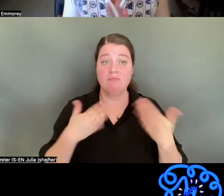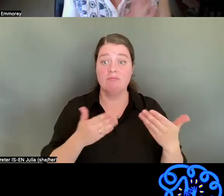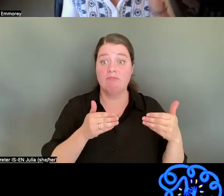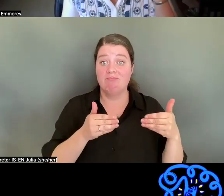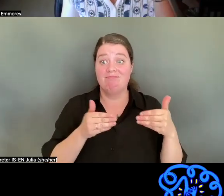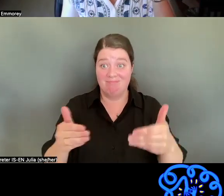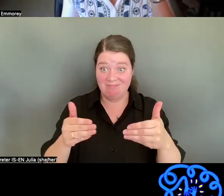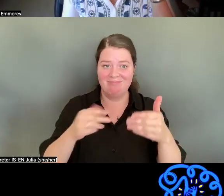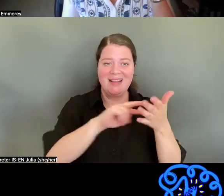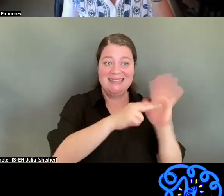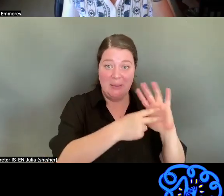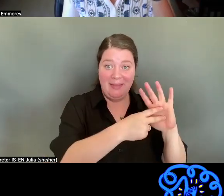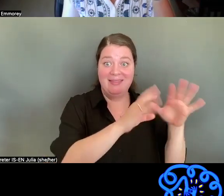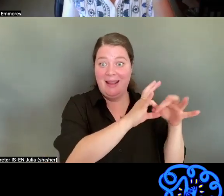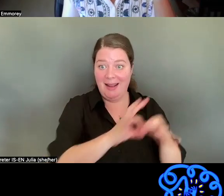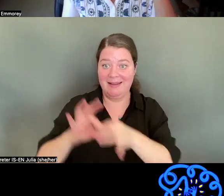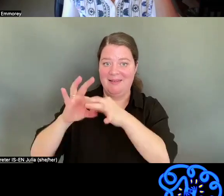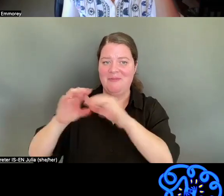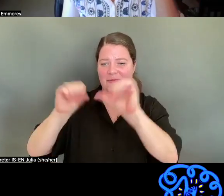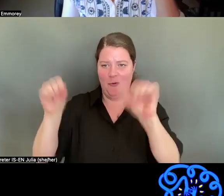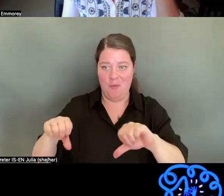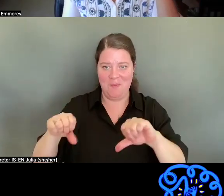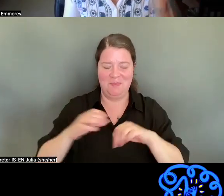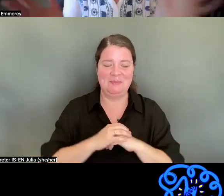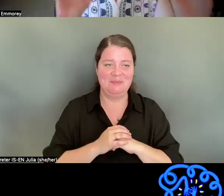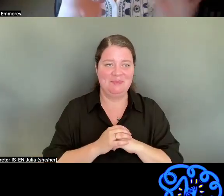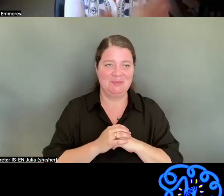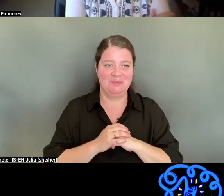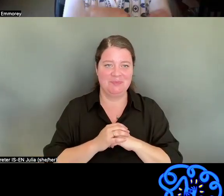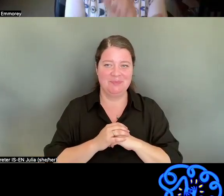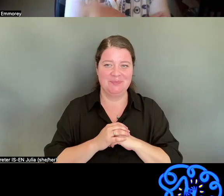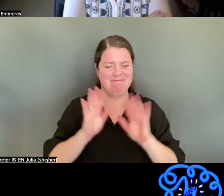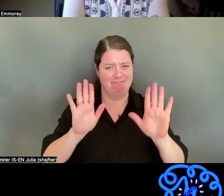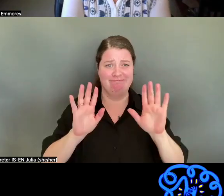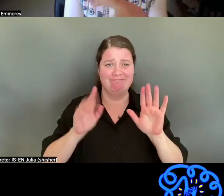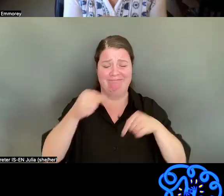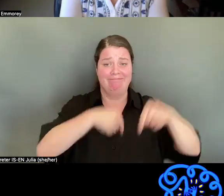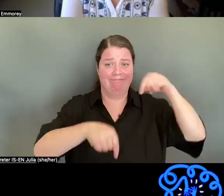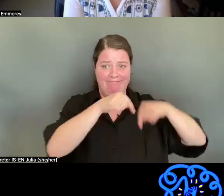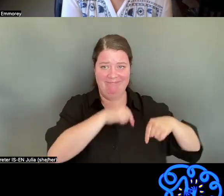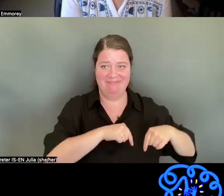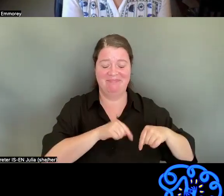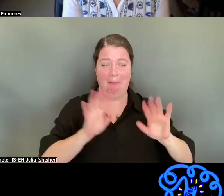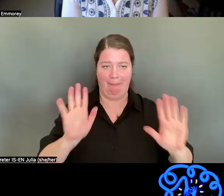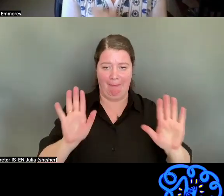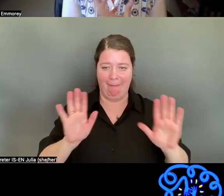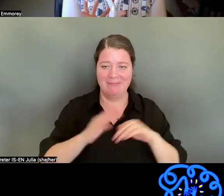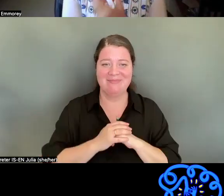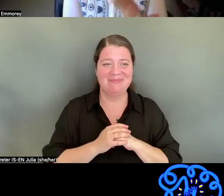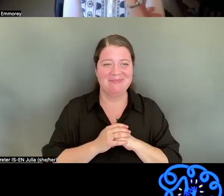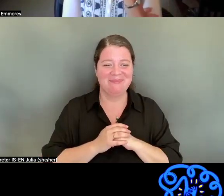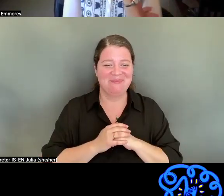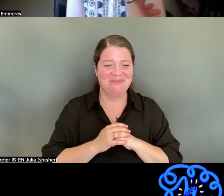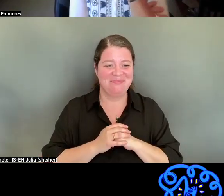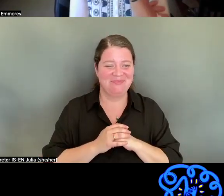to form. So previously, well, let me, I'm getting ahead of myself.